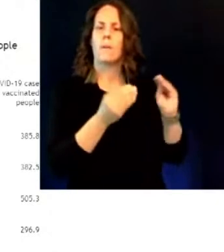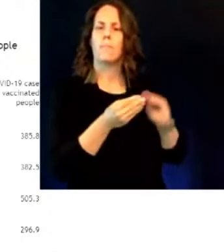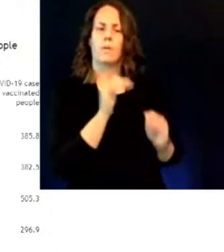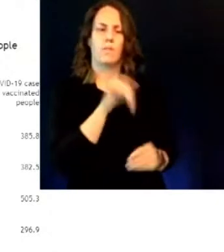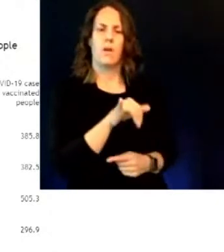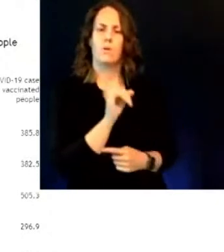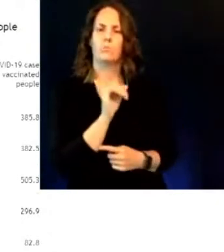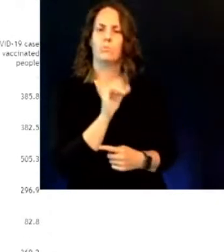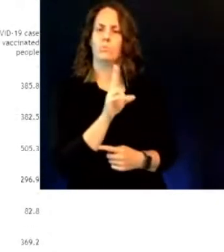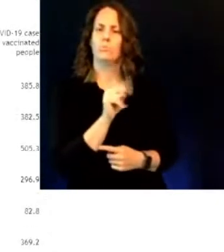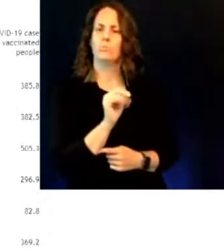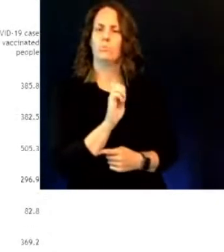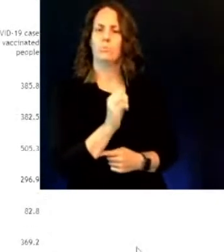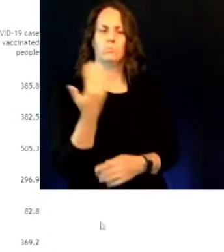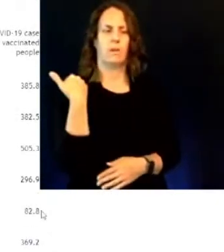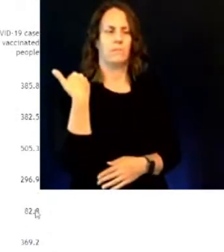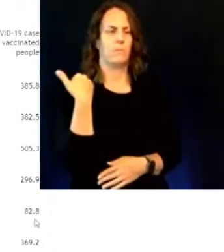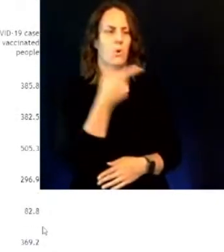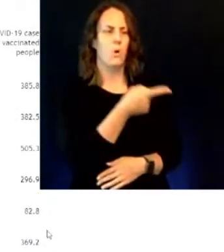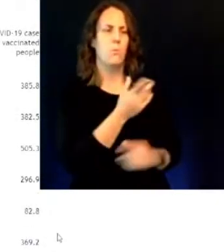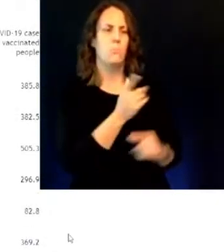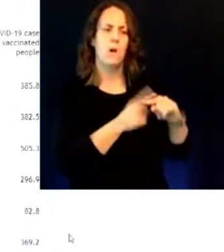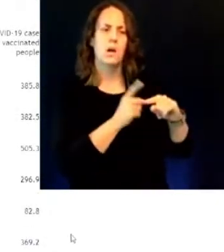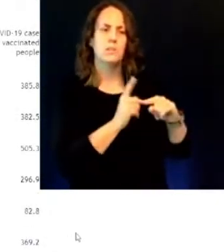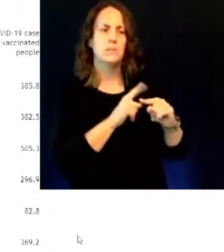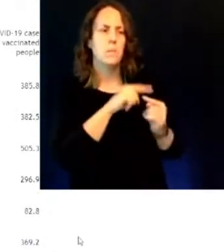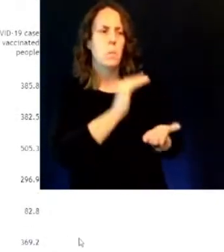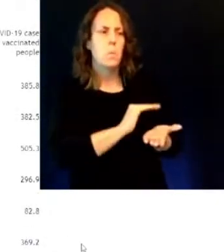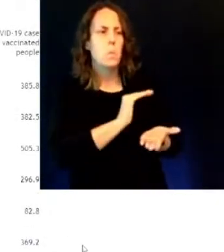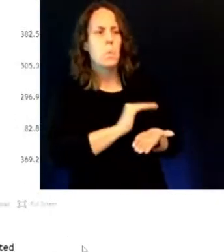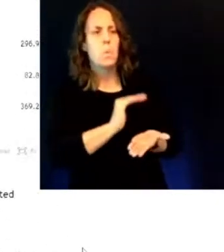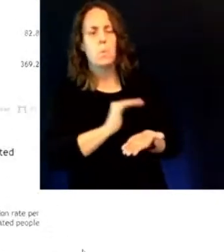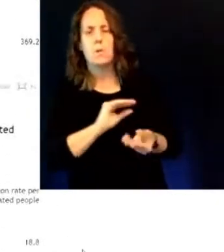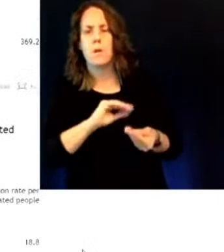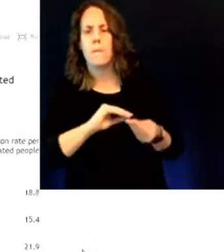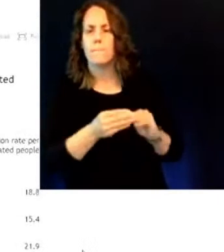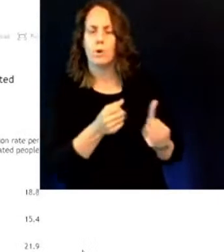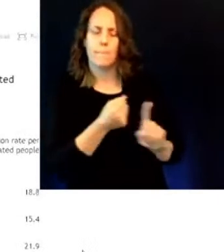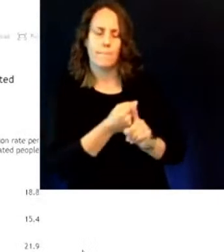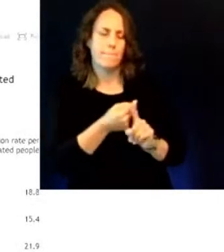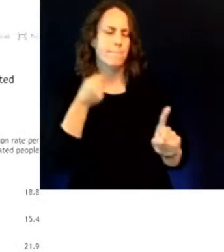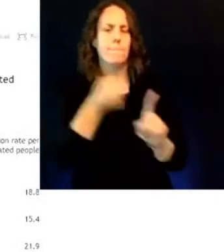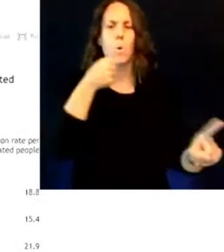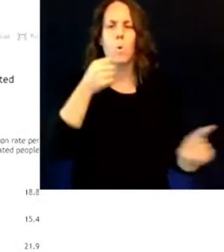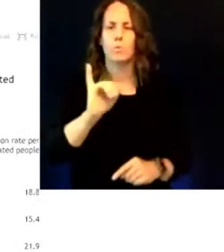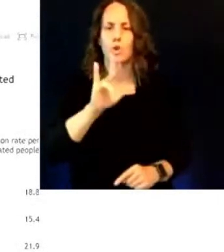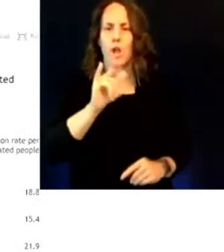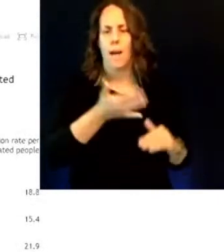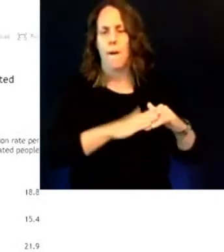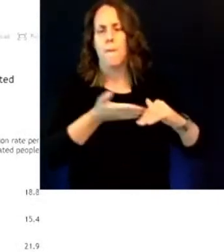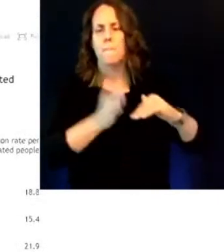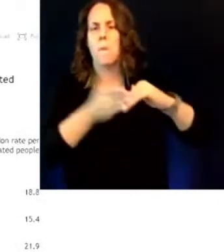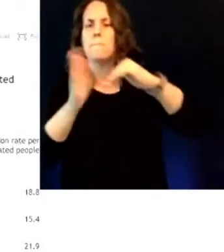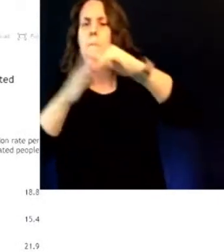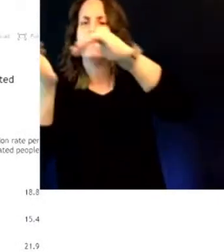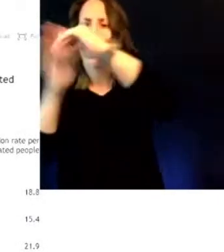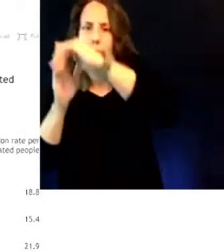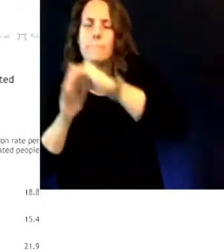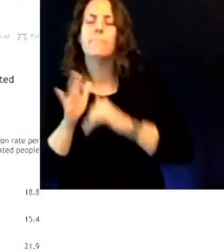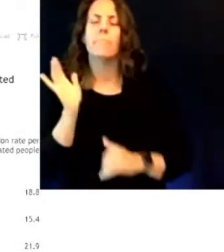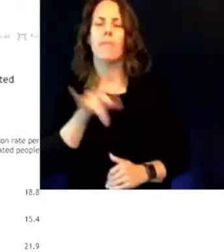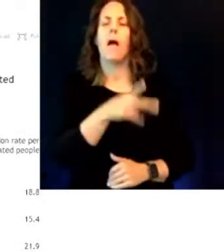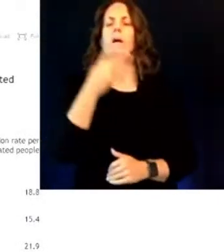So please do come here and you can take a look at these different tables as well. And I'll scroll through here. Now you're seeing the